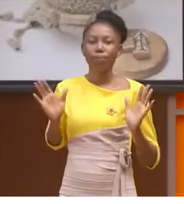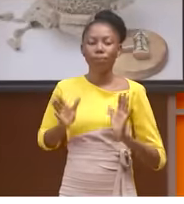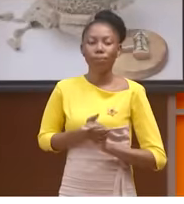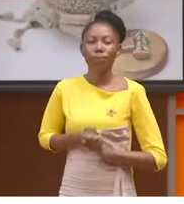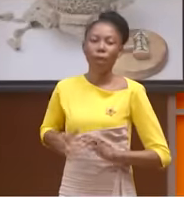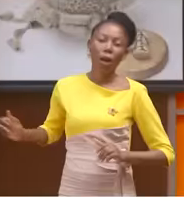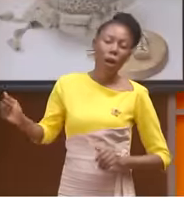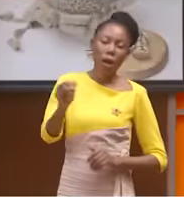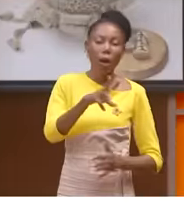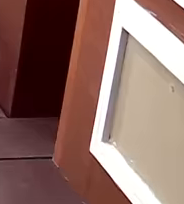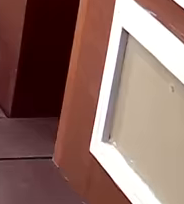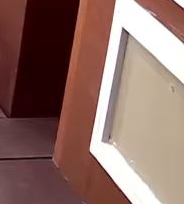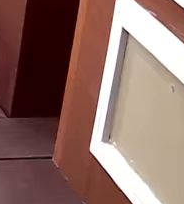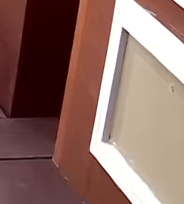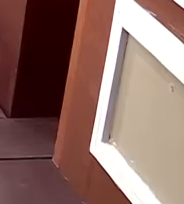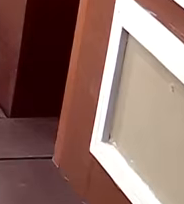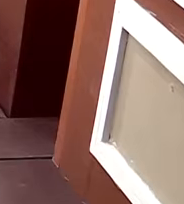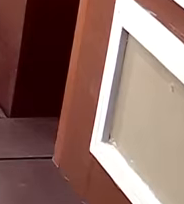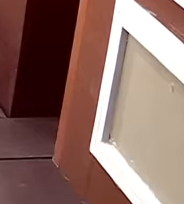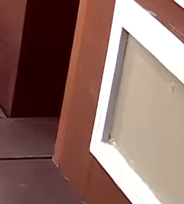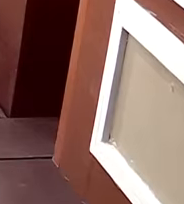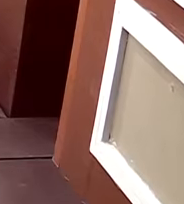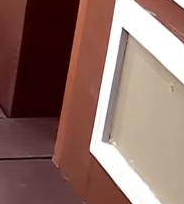judgment. All right. All right.